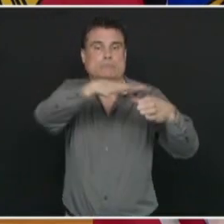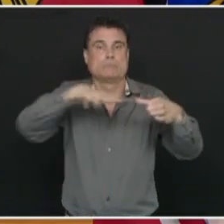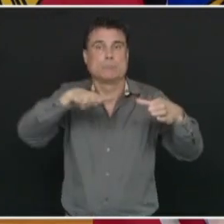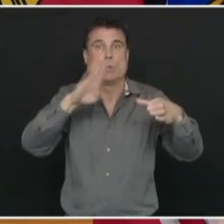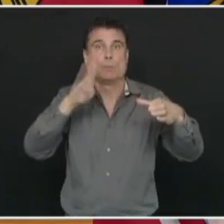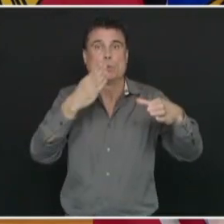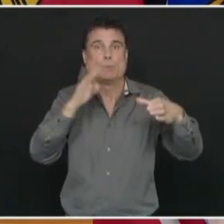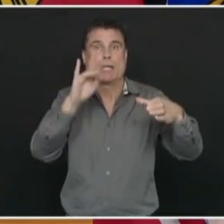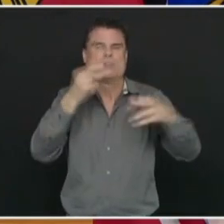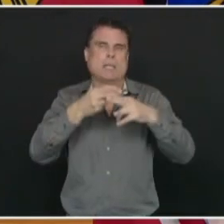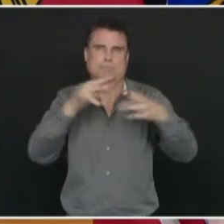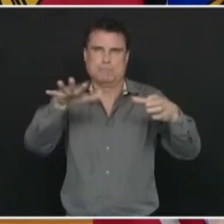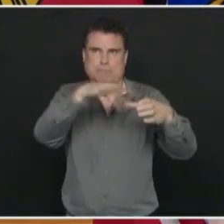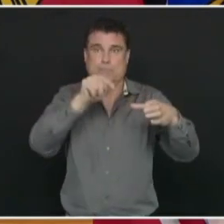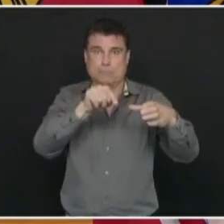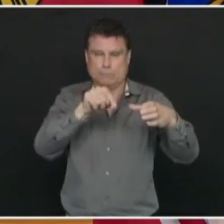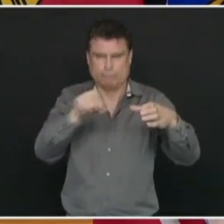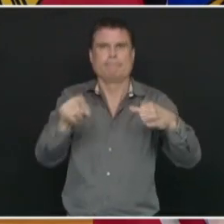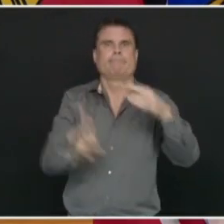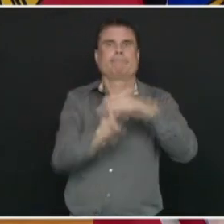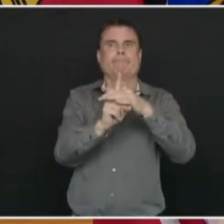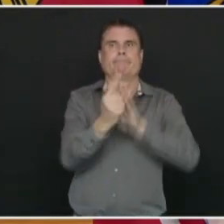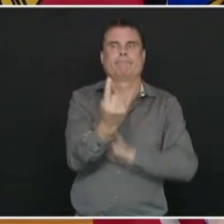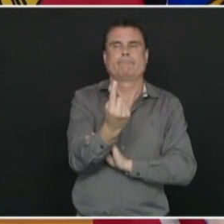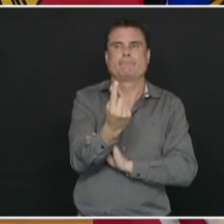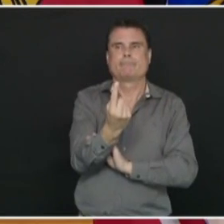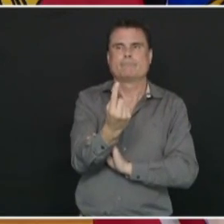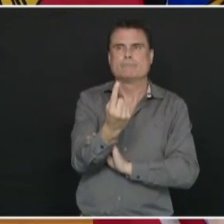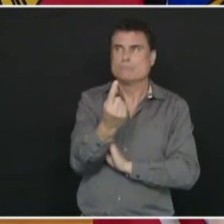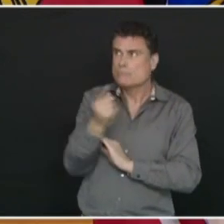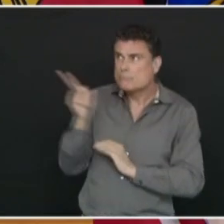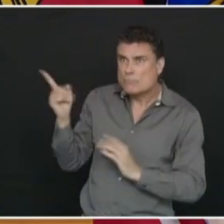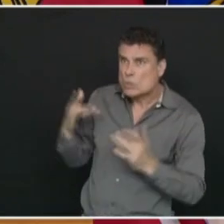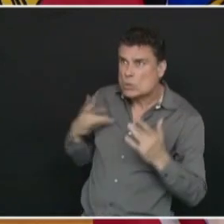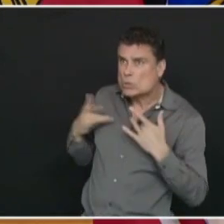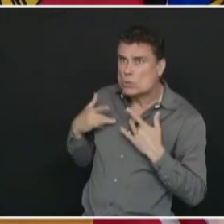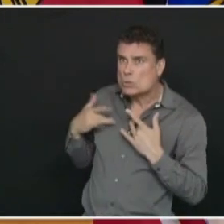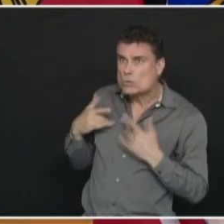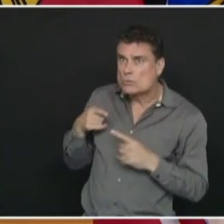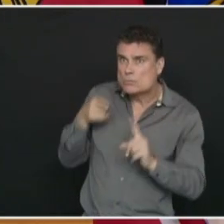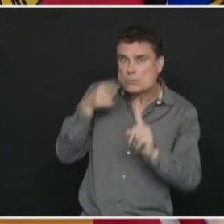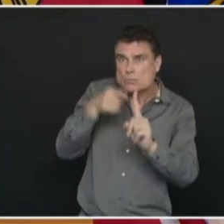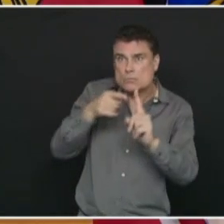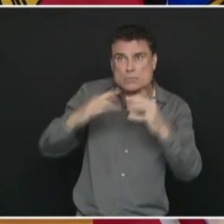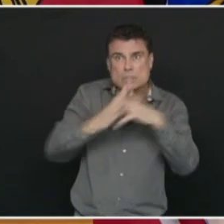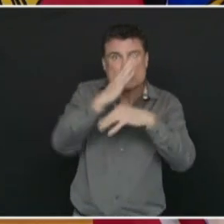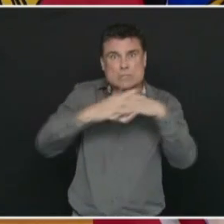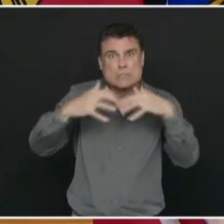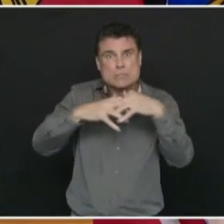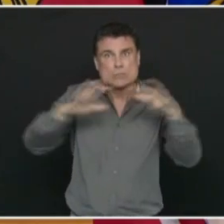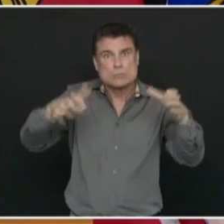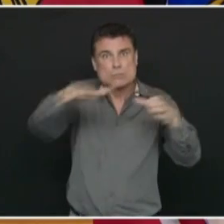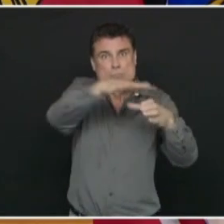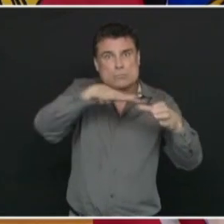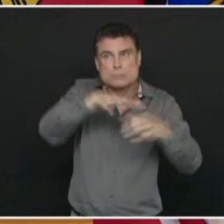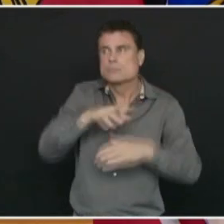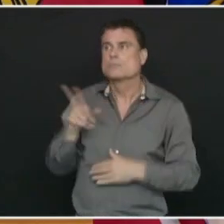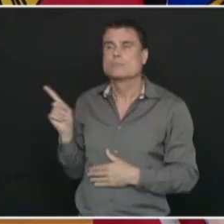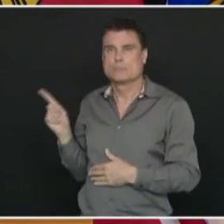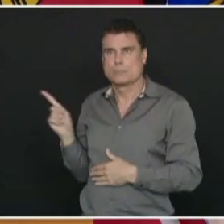that's very much a challenge, where there's a large number of people in homes in some cases. And so there